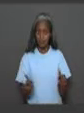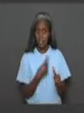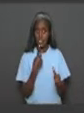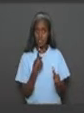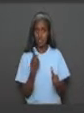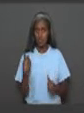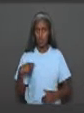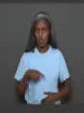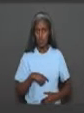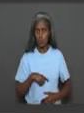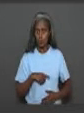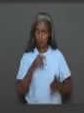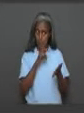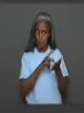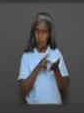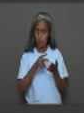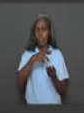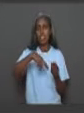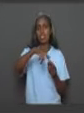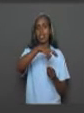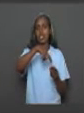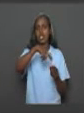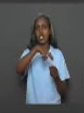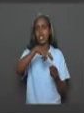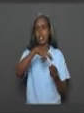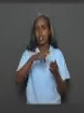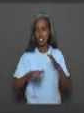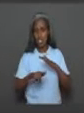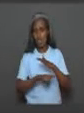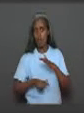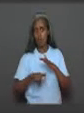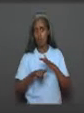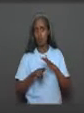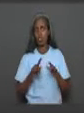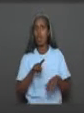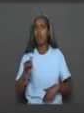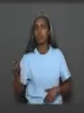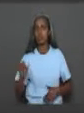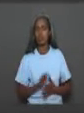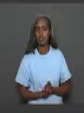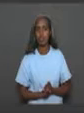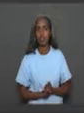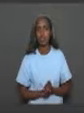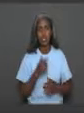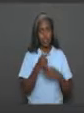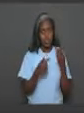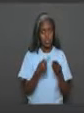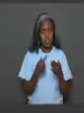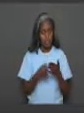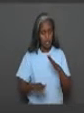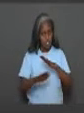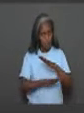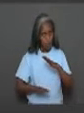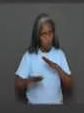First, we will plot the region below the axis. Since it is below